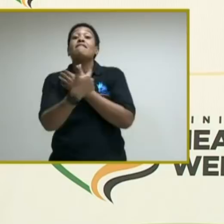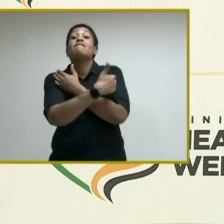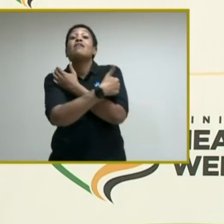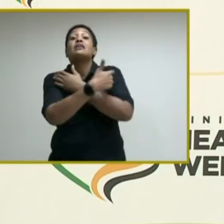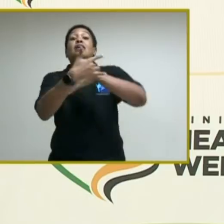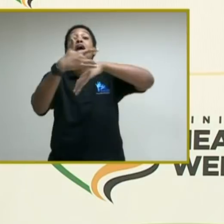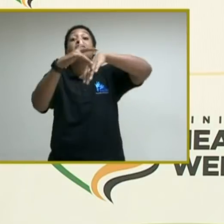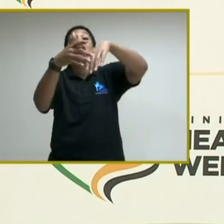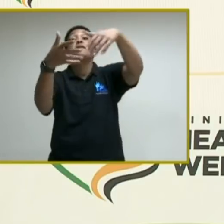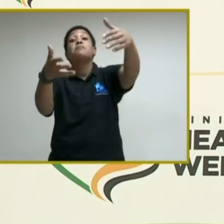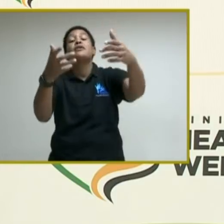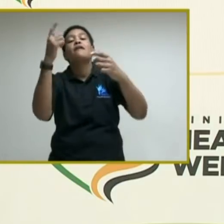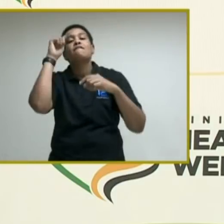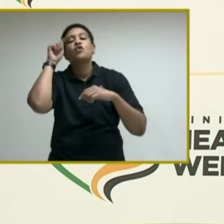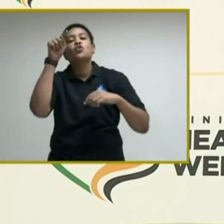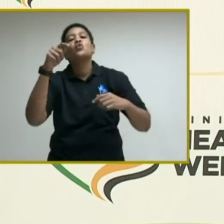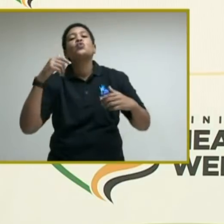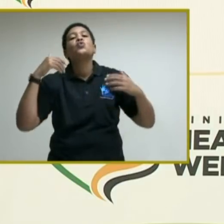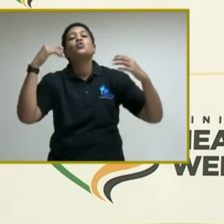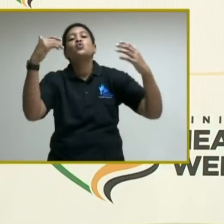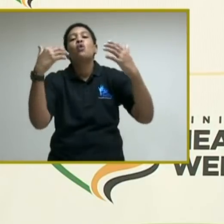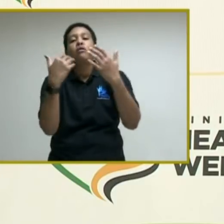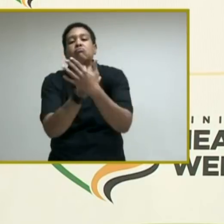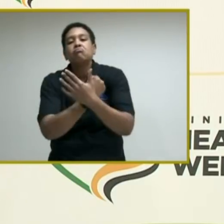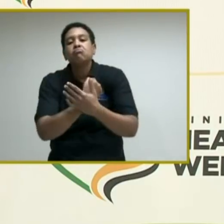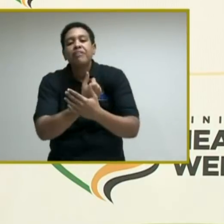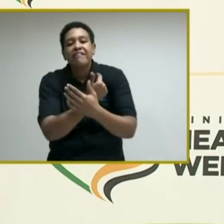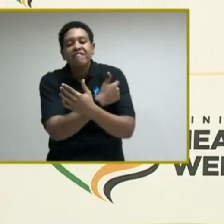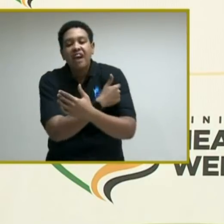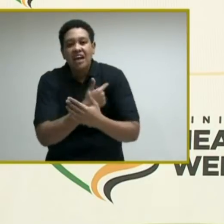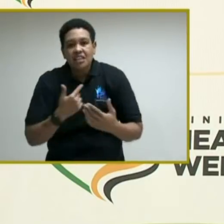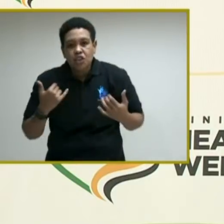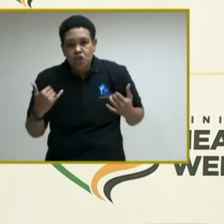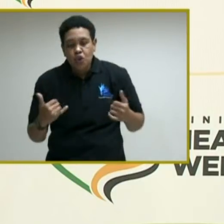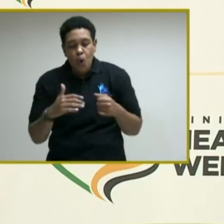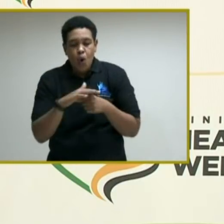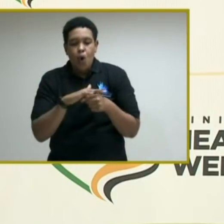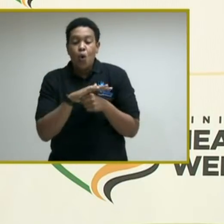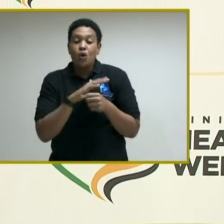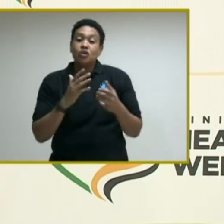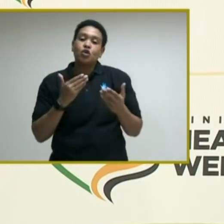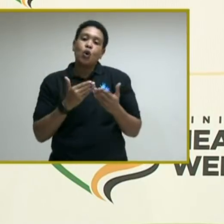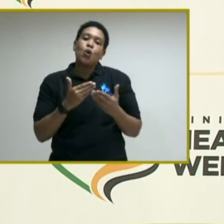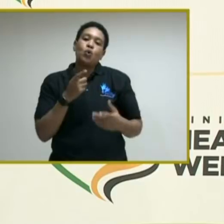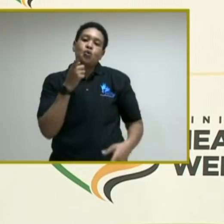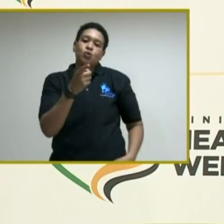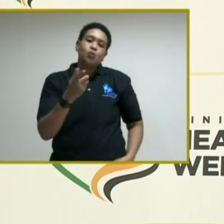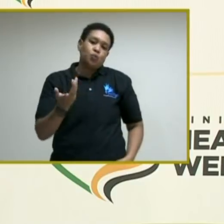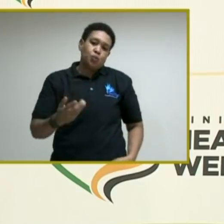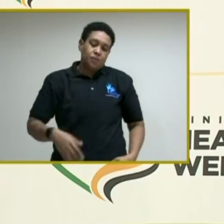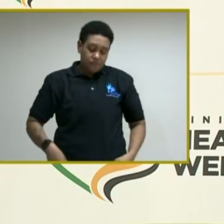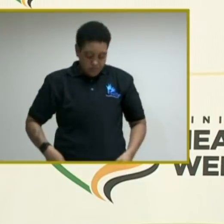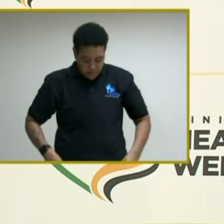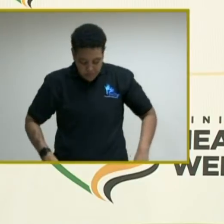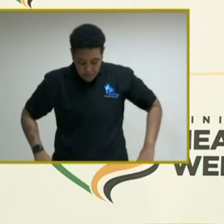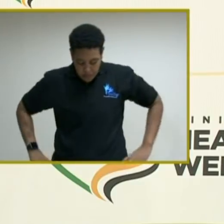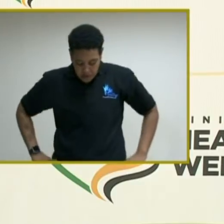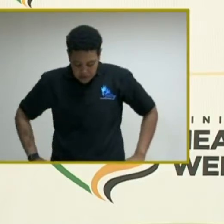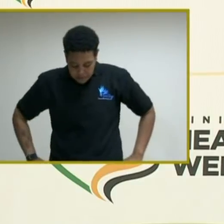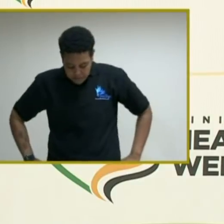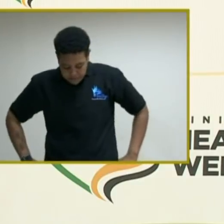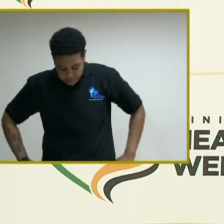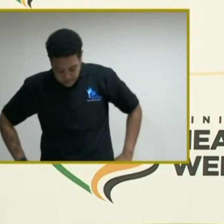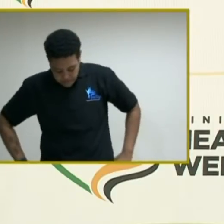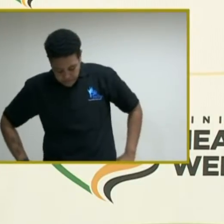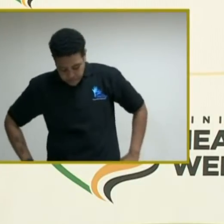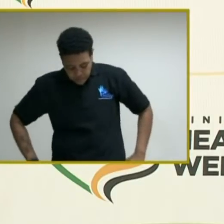stock. It is for you to get the vaccines at a location close to you. We